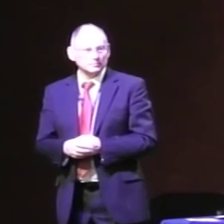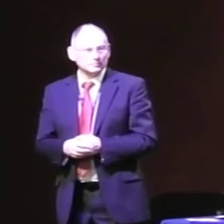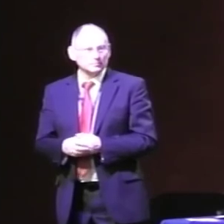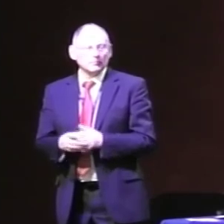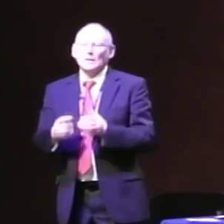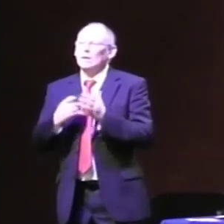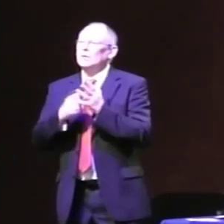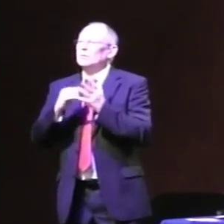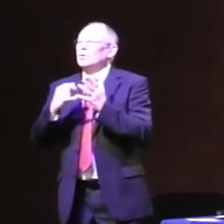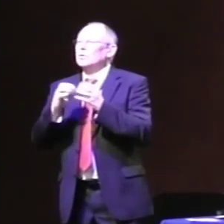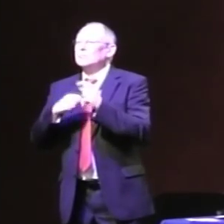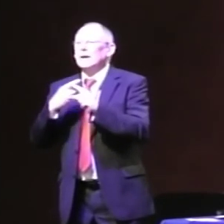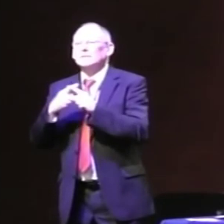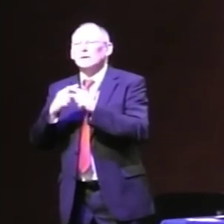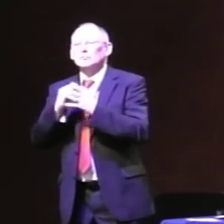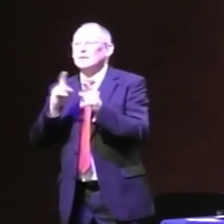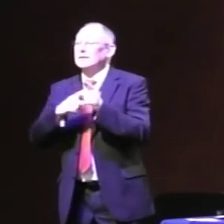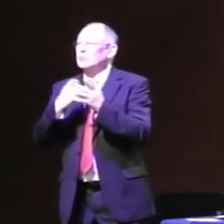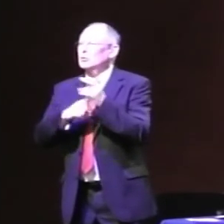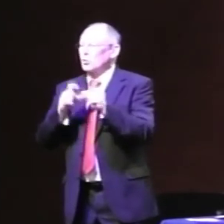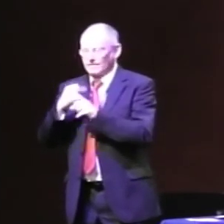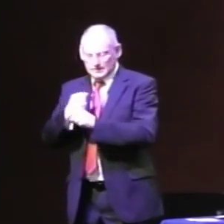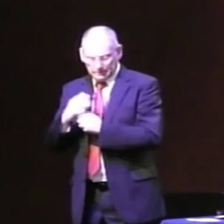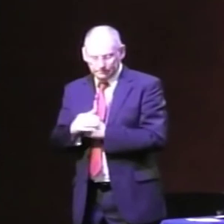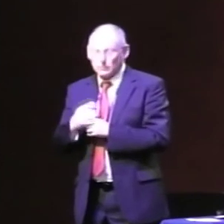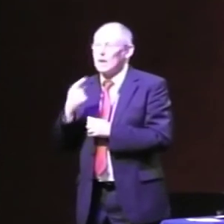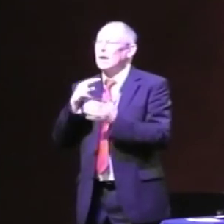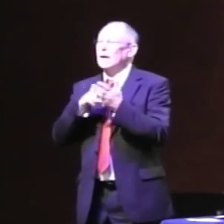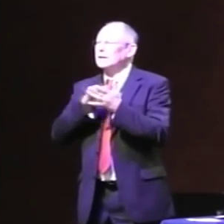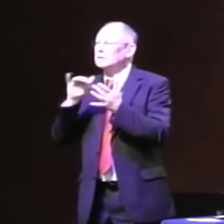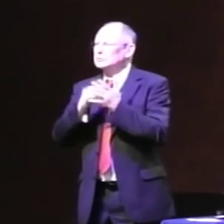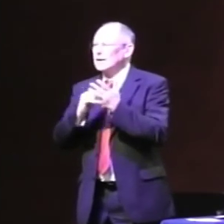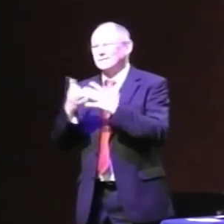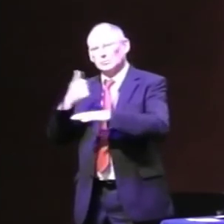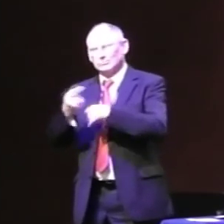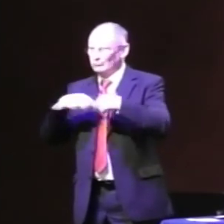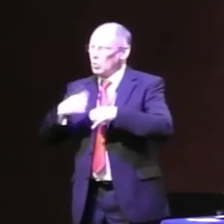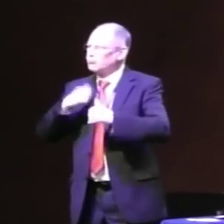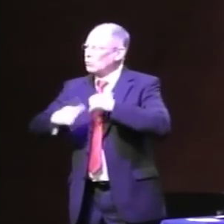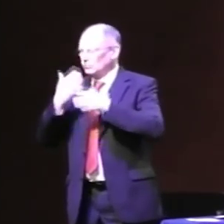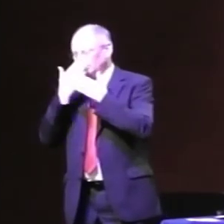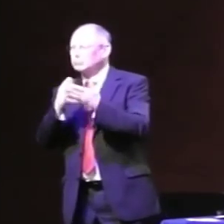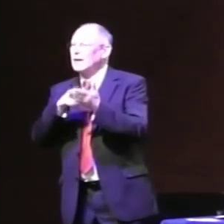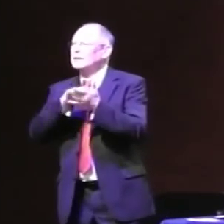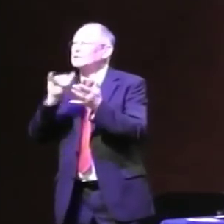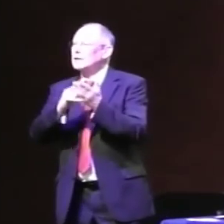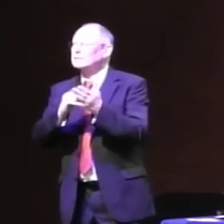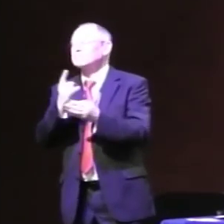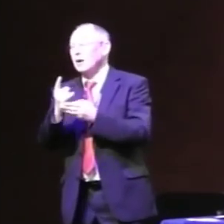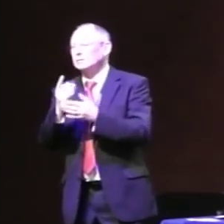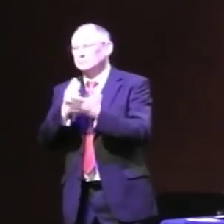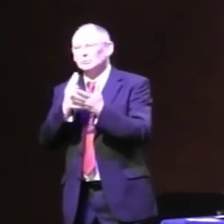Ross Baxter McGee, Society of Radiographers. The NHS is an institution we're all very proud of, but Congress, the NHS is on its